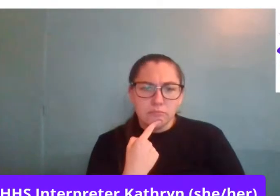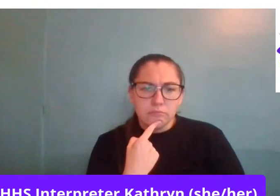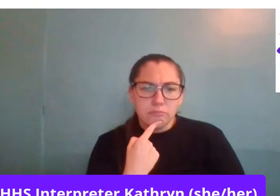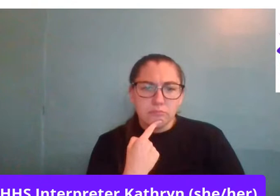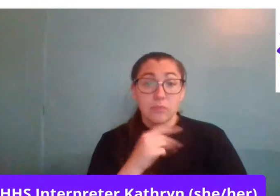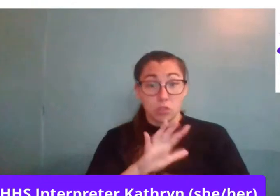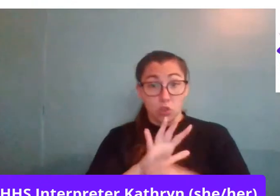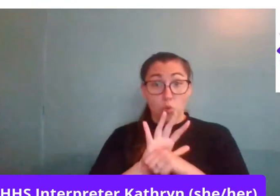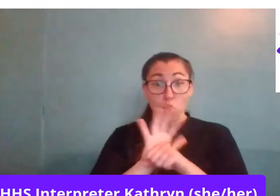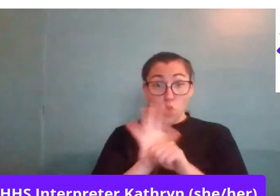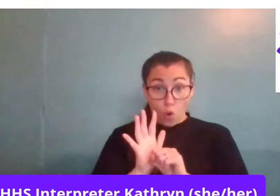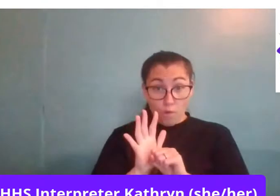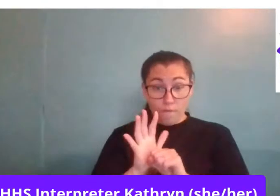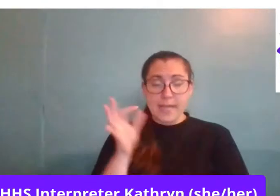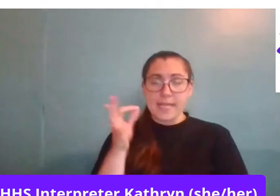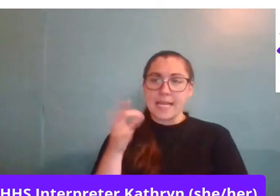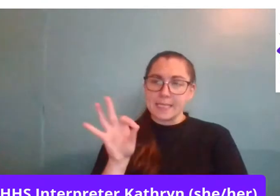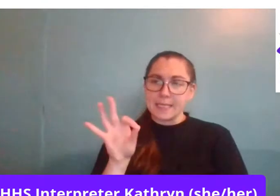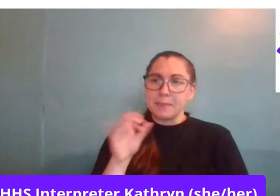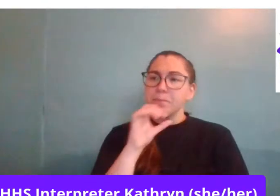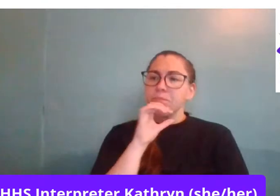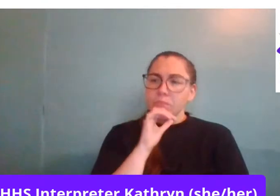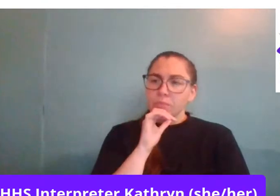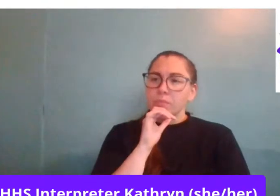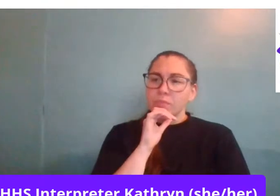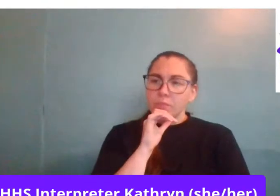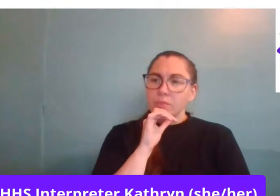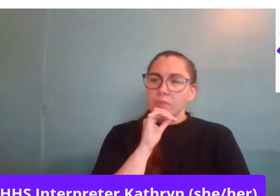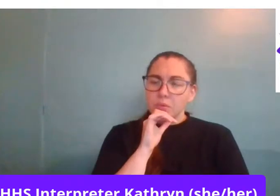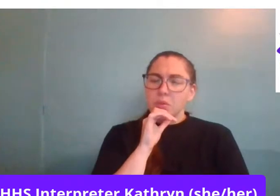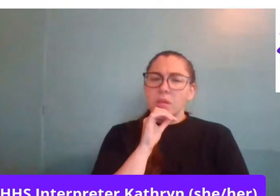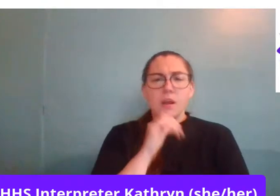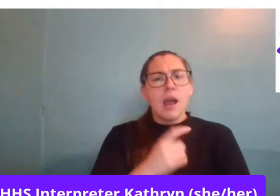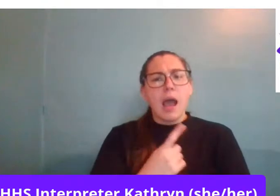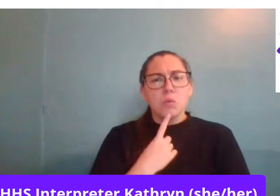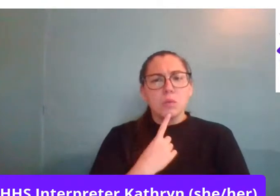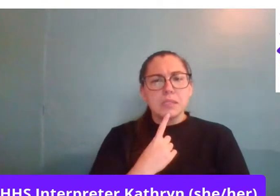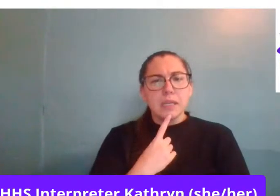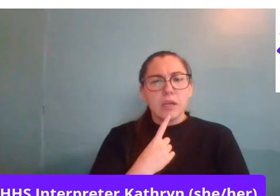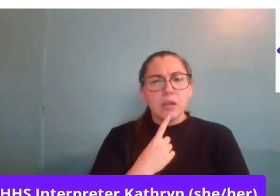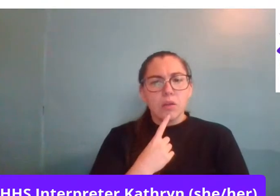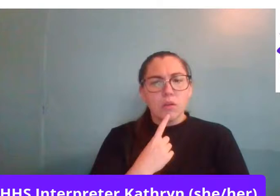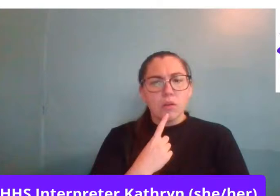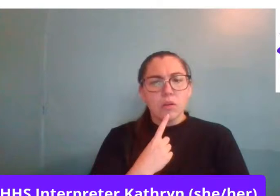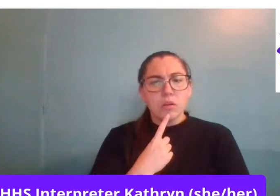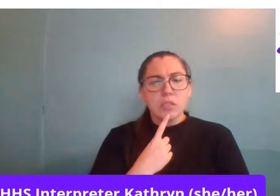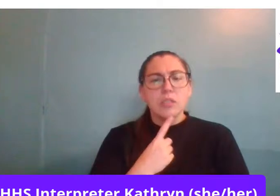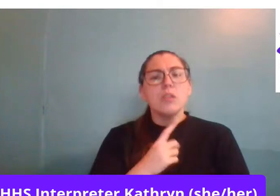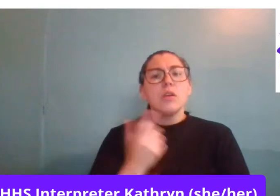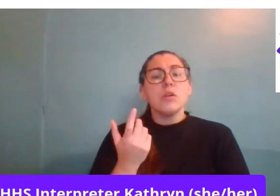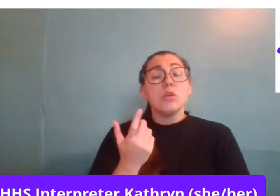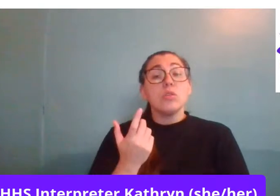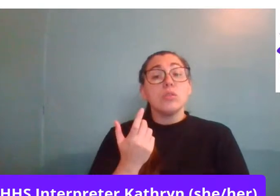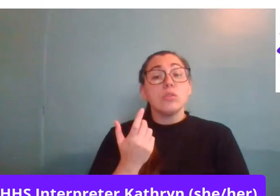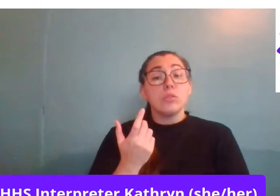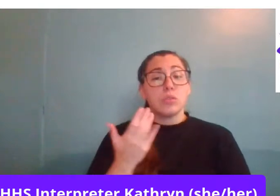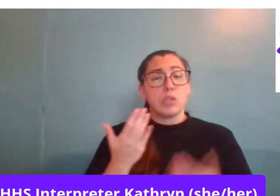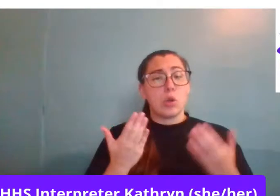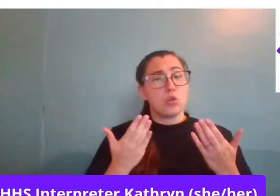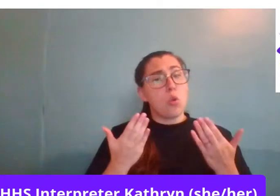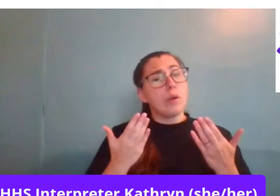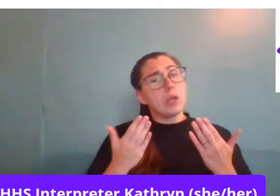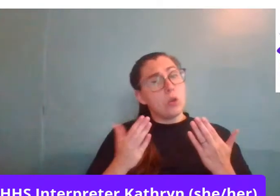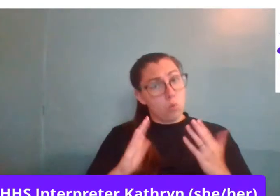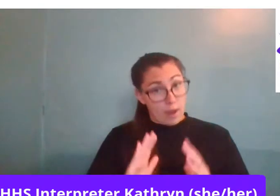COVID-19. Okay, so I will just say, in a way, I kind